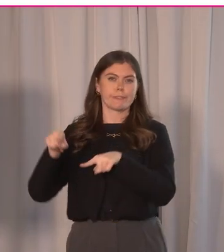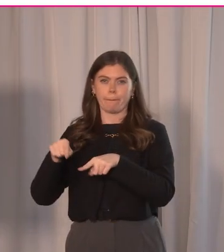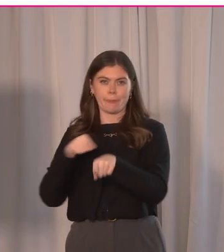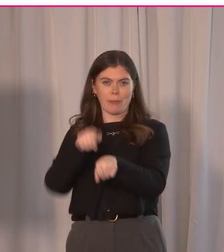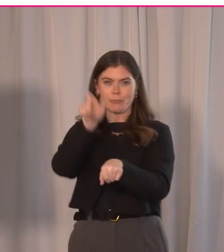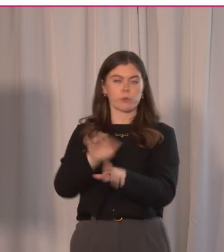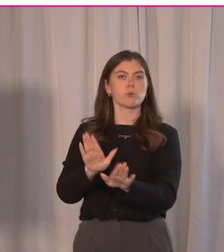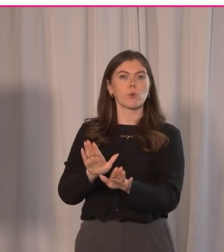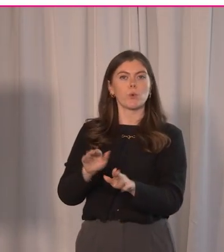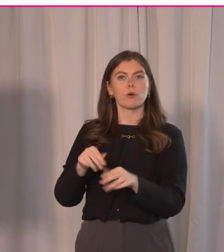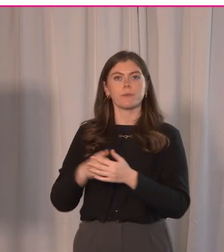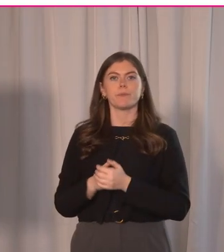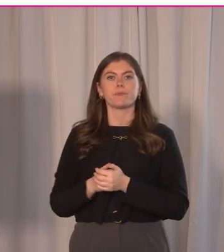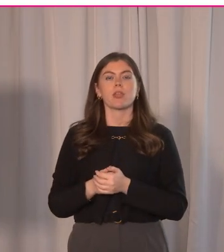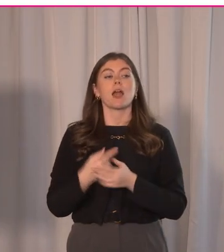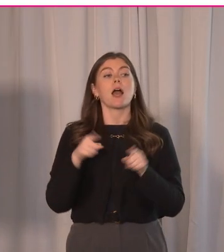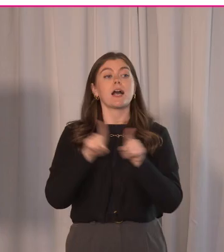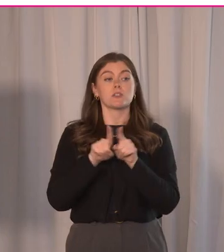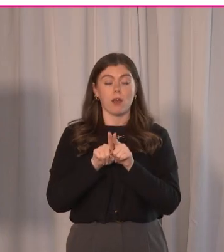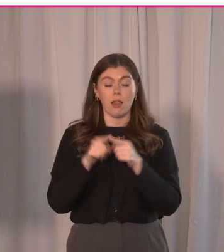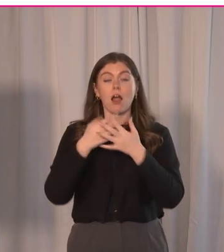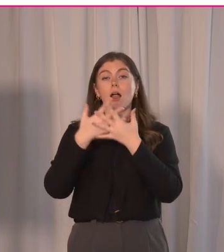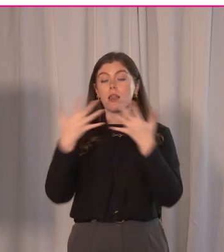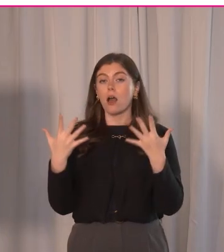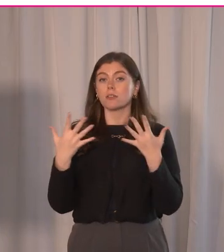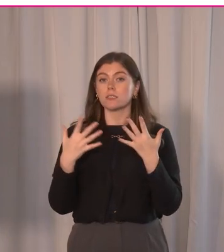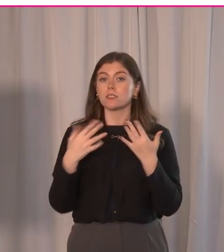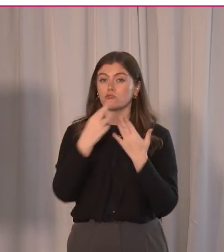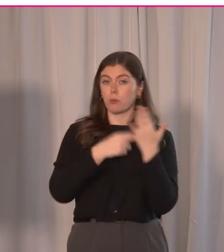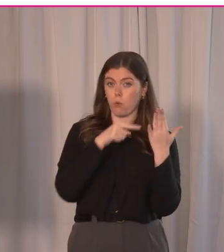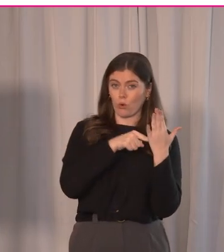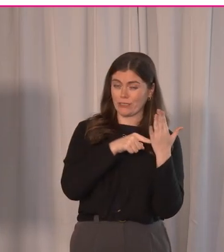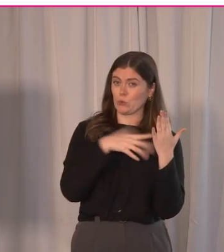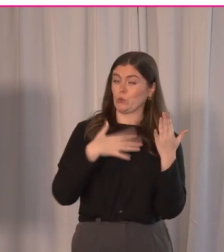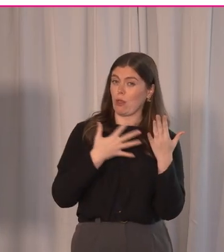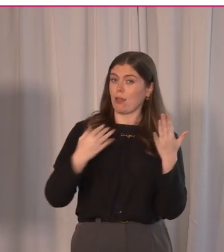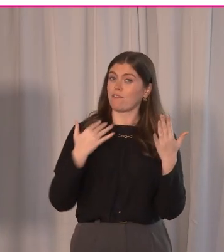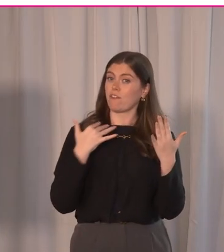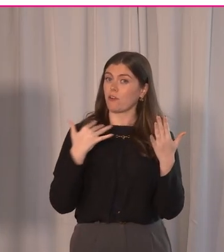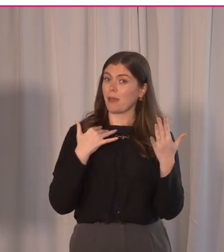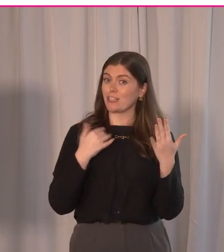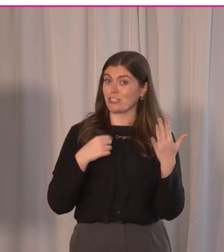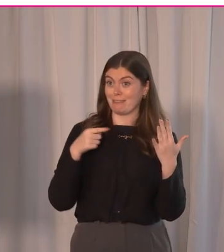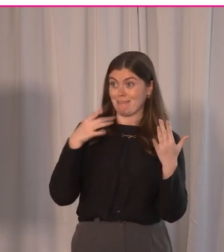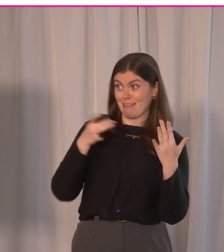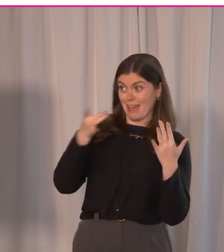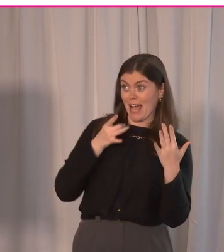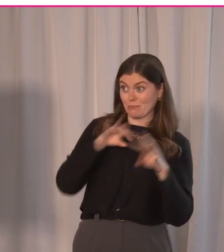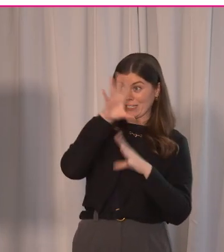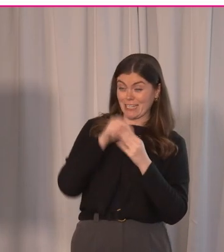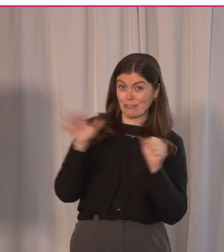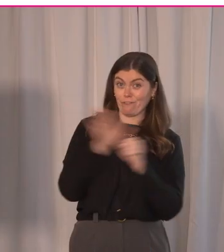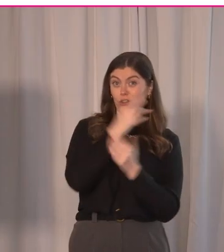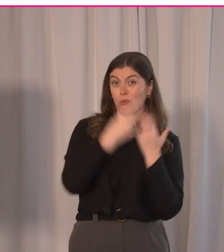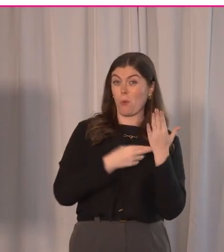also a lot in the report. My colleagues have asked me to condense a 140-page report into 10 minutes, so